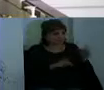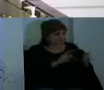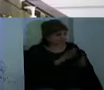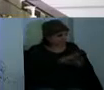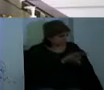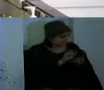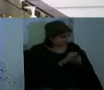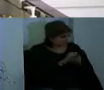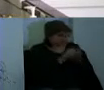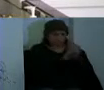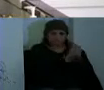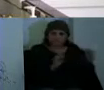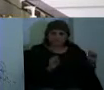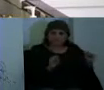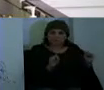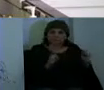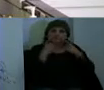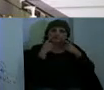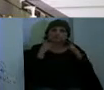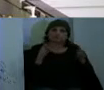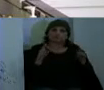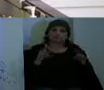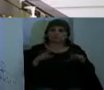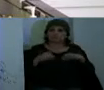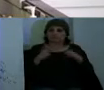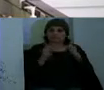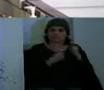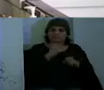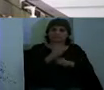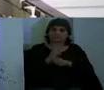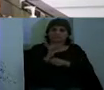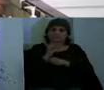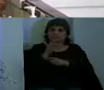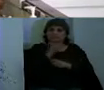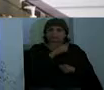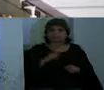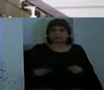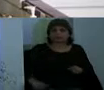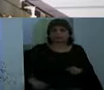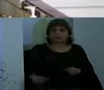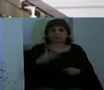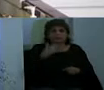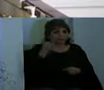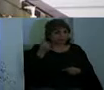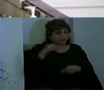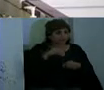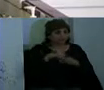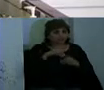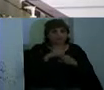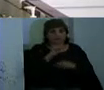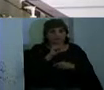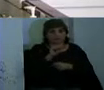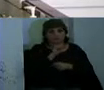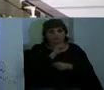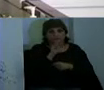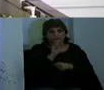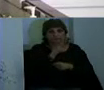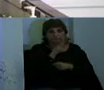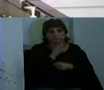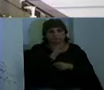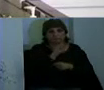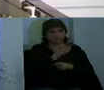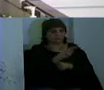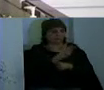to proclaim the acceptable year of the Lord. The elders in Nazareth think he's